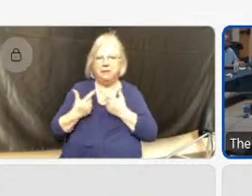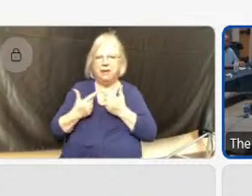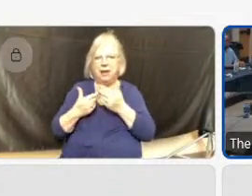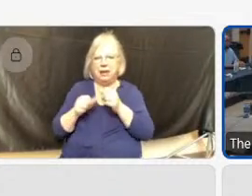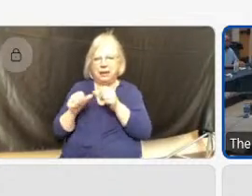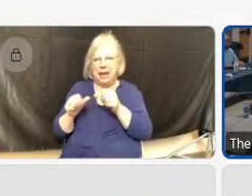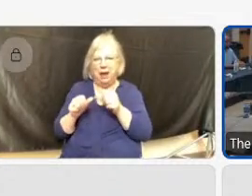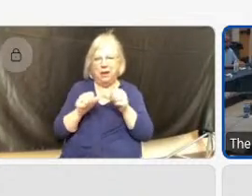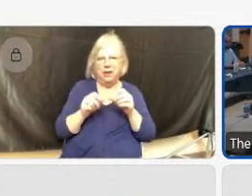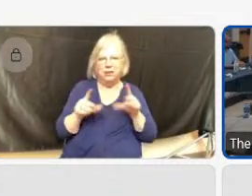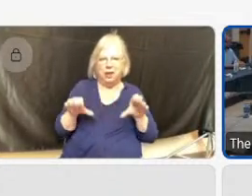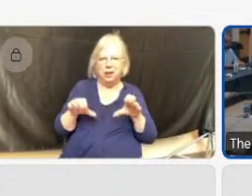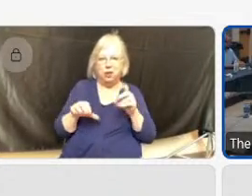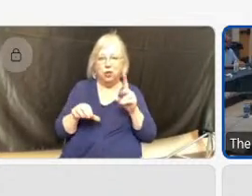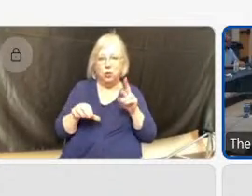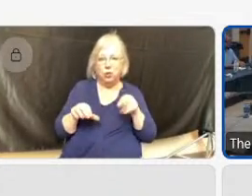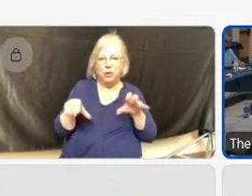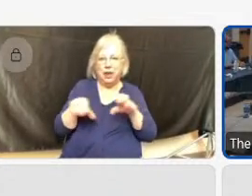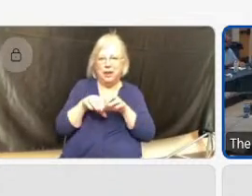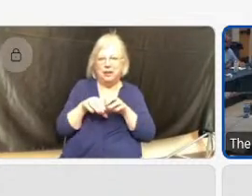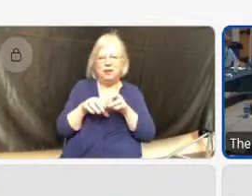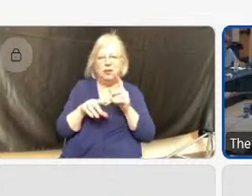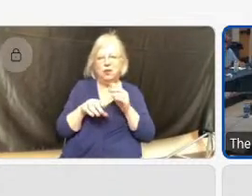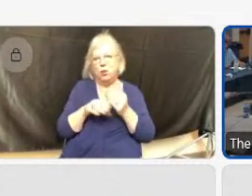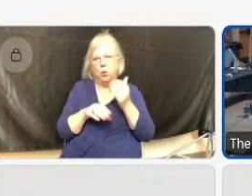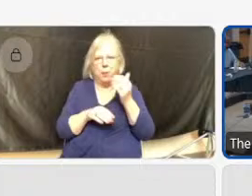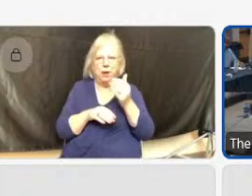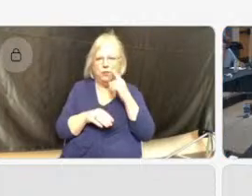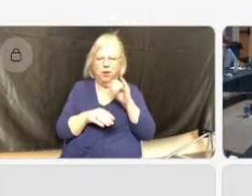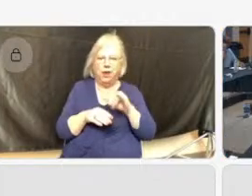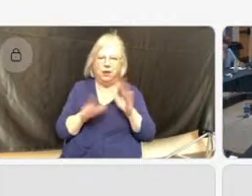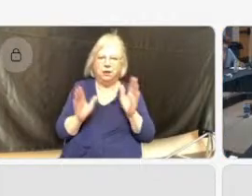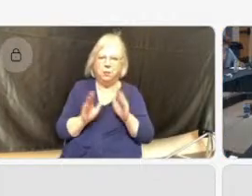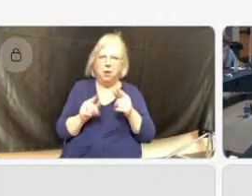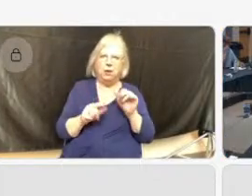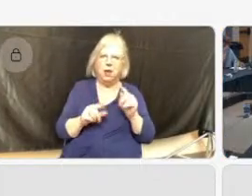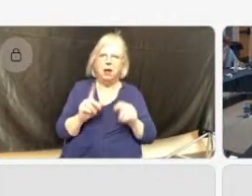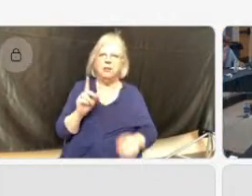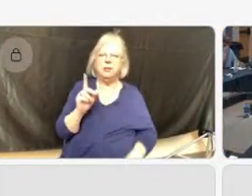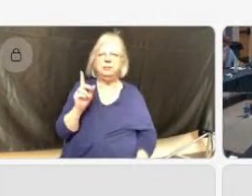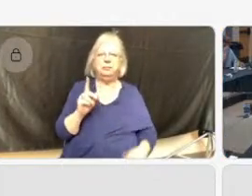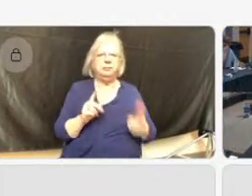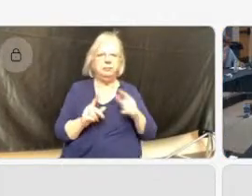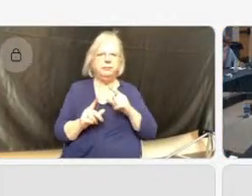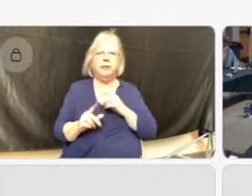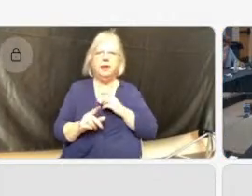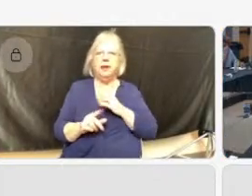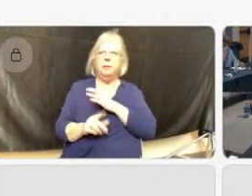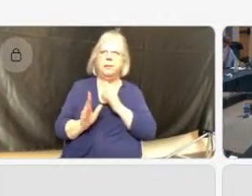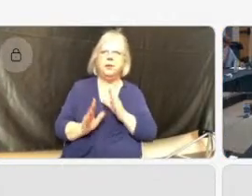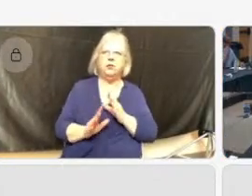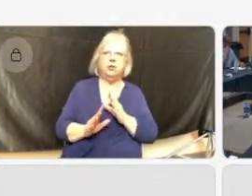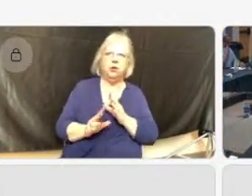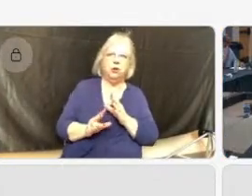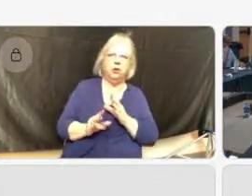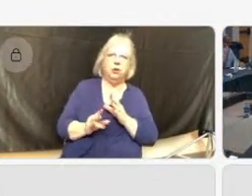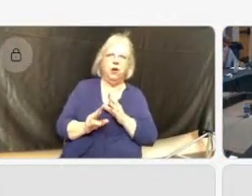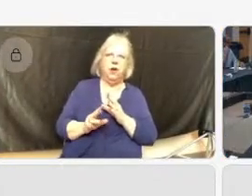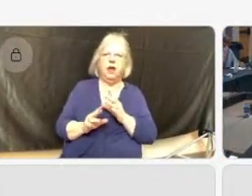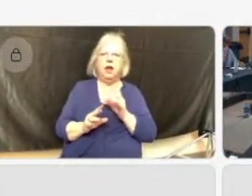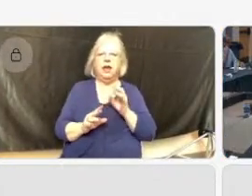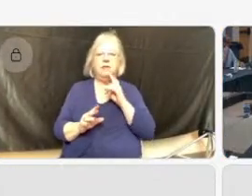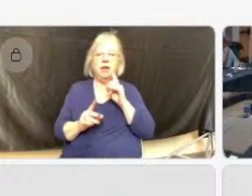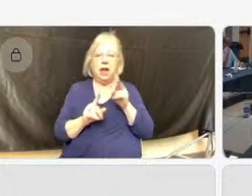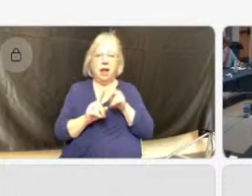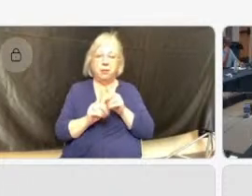Hey, this is Commissioner Vickers, Chairman, if I may. Yes. This may be posed for the staff. If the applicant came in, I